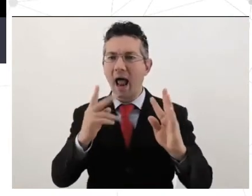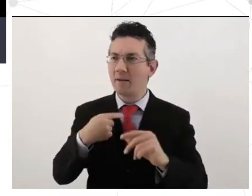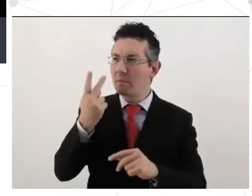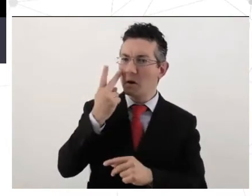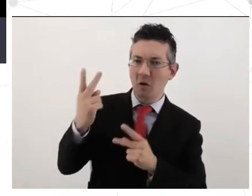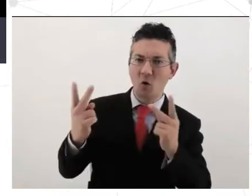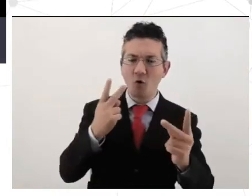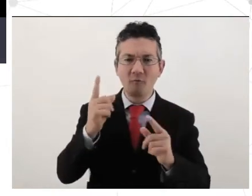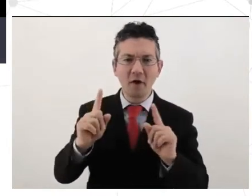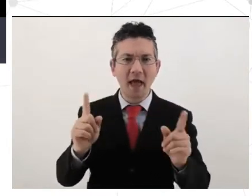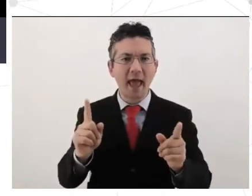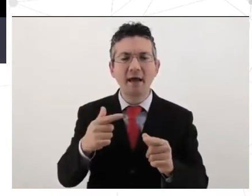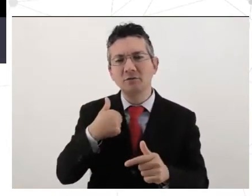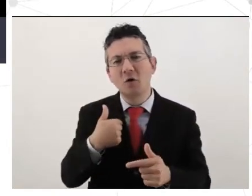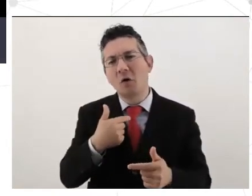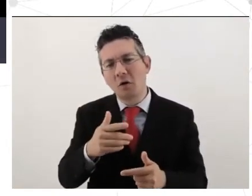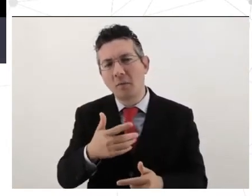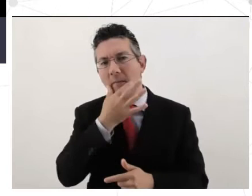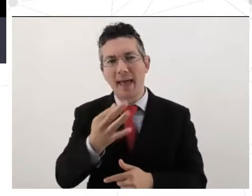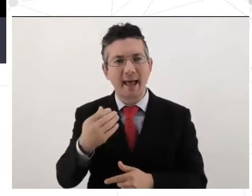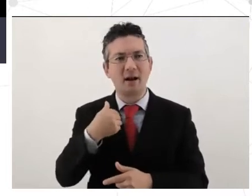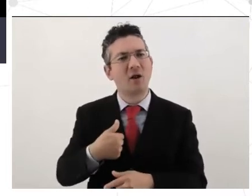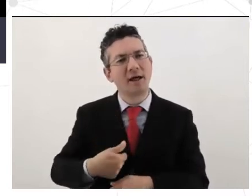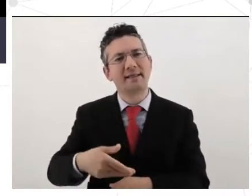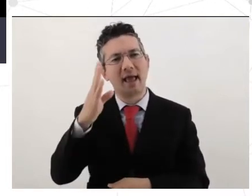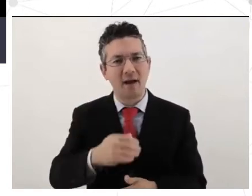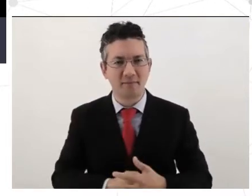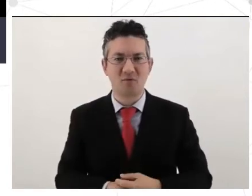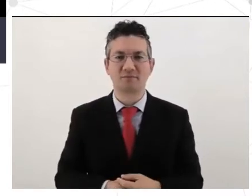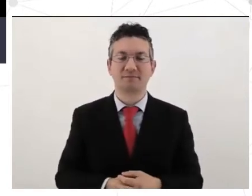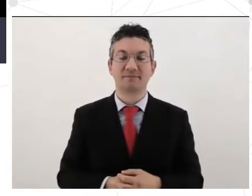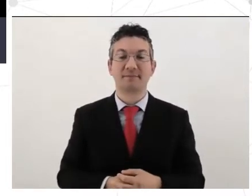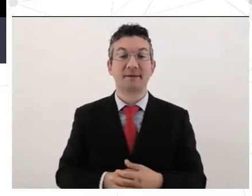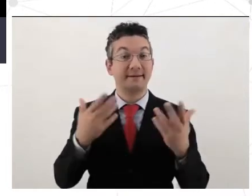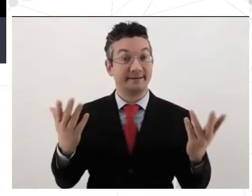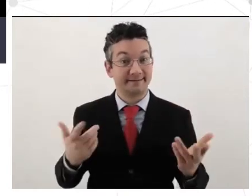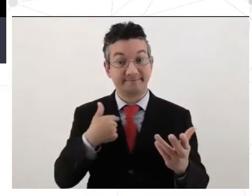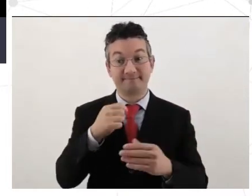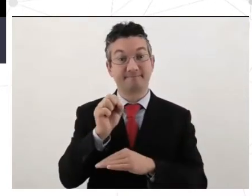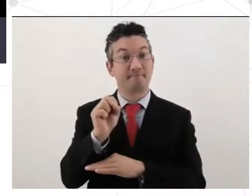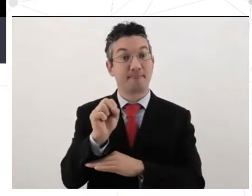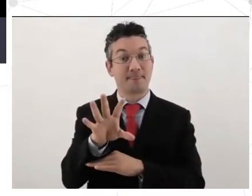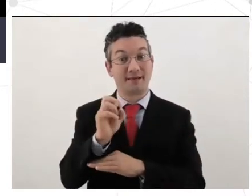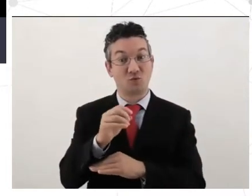beacon. We're going to start hearing it coming on our left as we get close to the Local Burger. Joseph Jewelry.